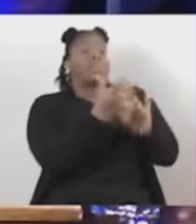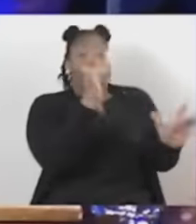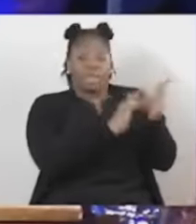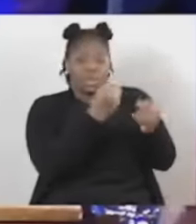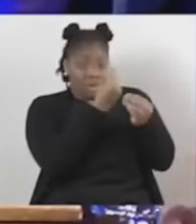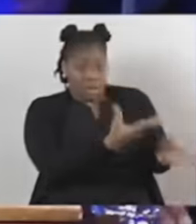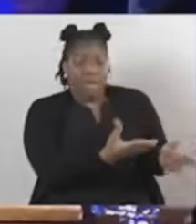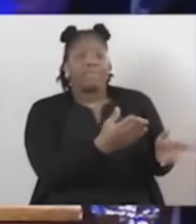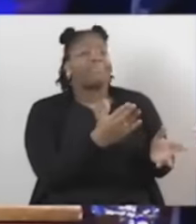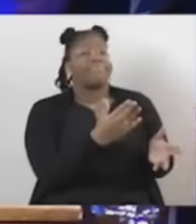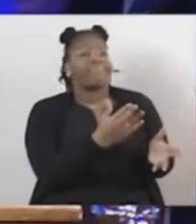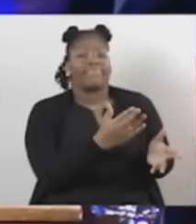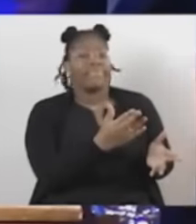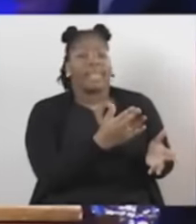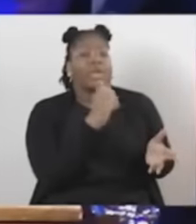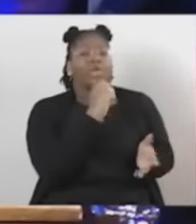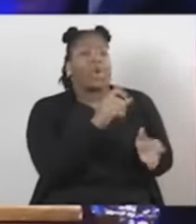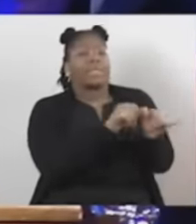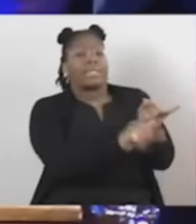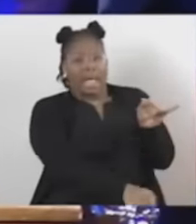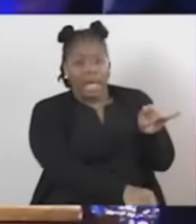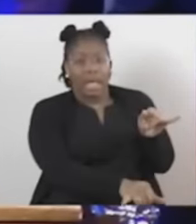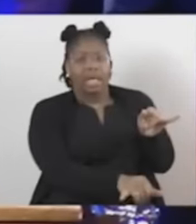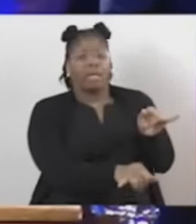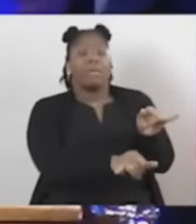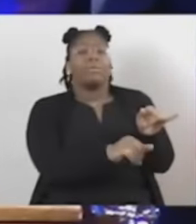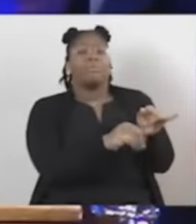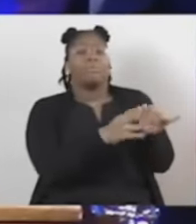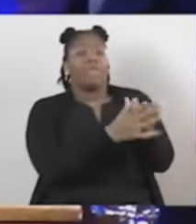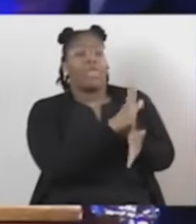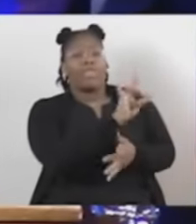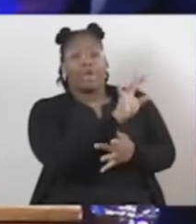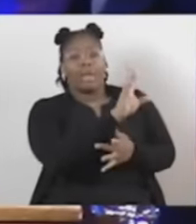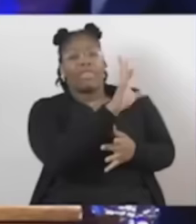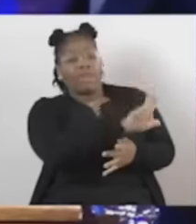words, you just had a hanging thread and that cost you 38 years.